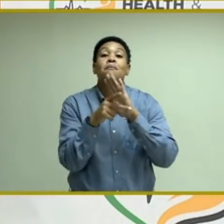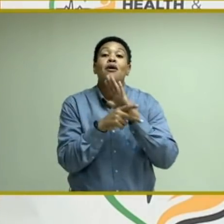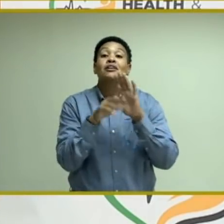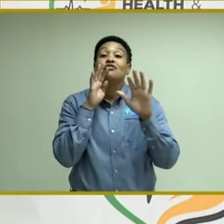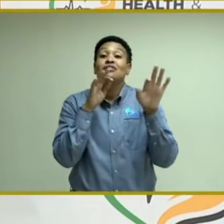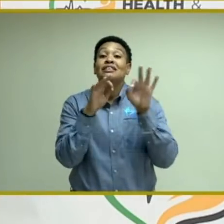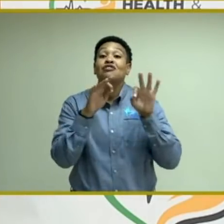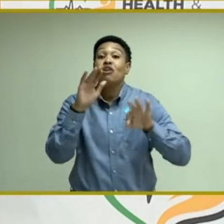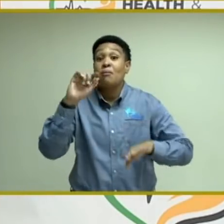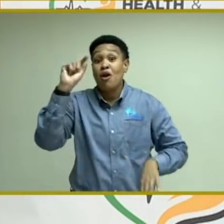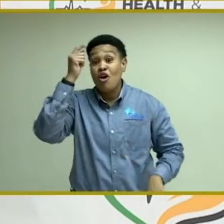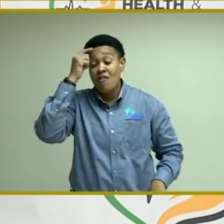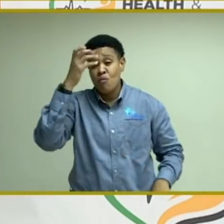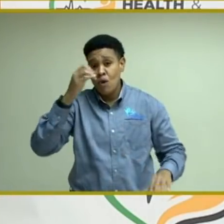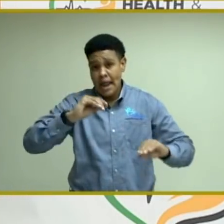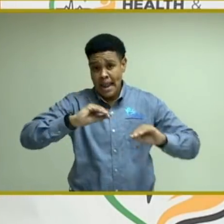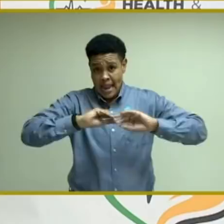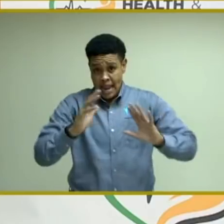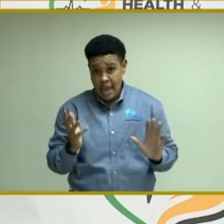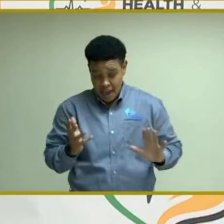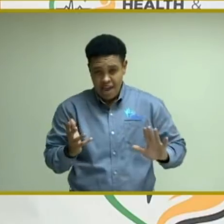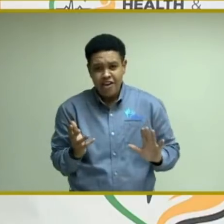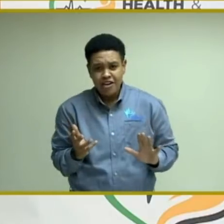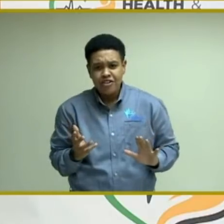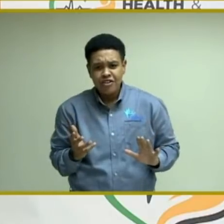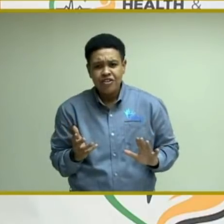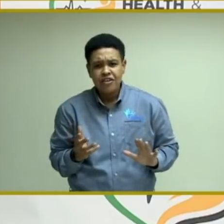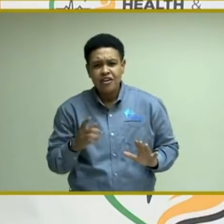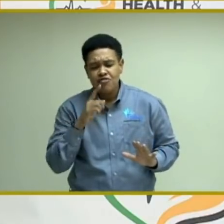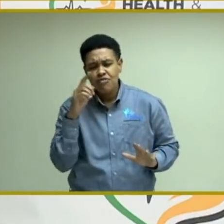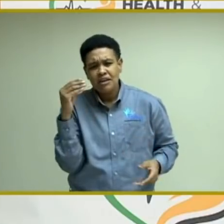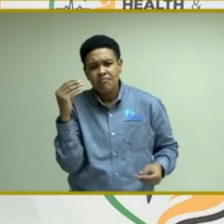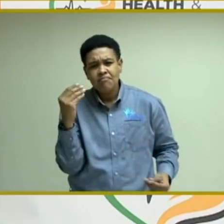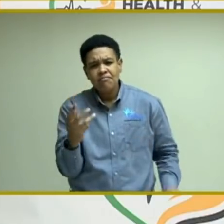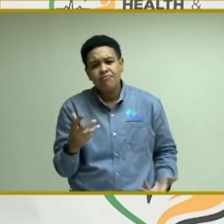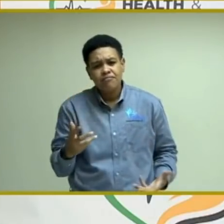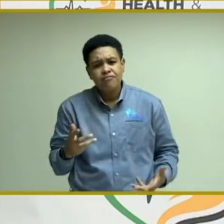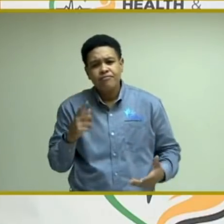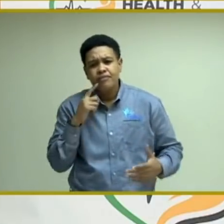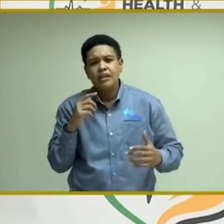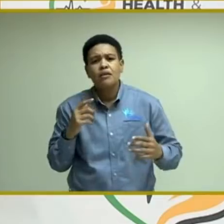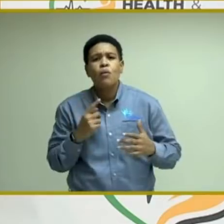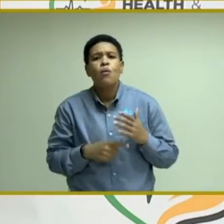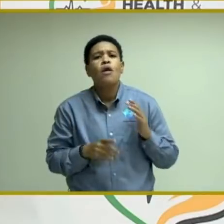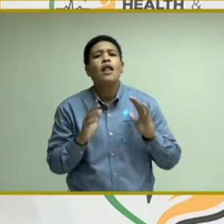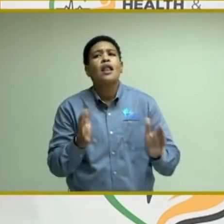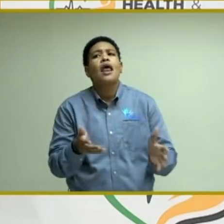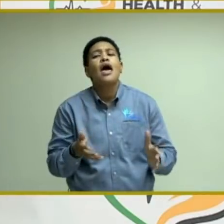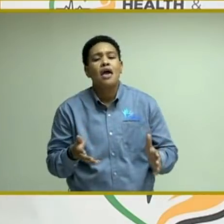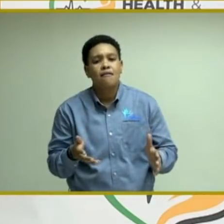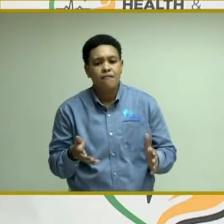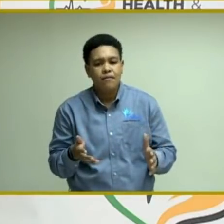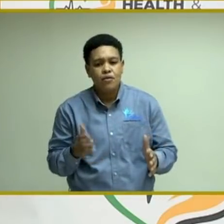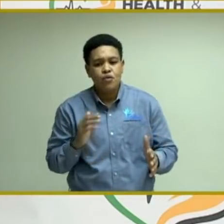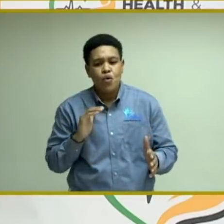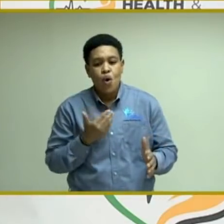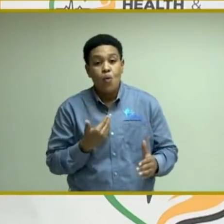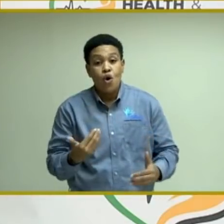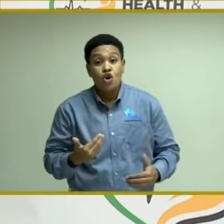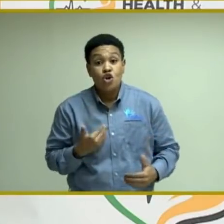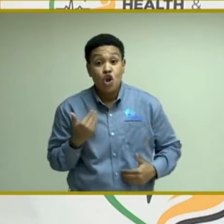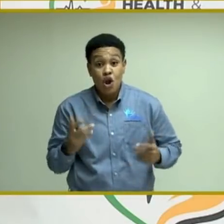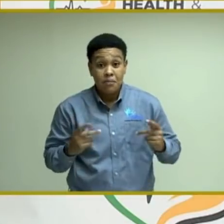by Cabinet, I want to be very clear on this, is to administer the balance to our young people,